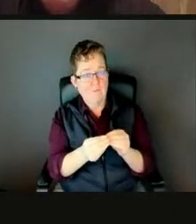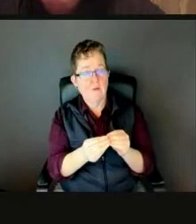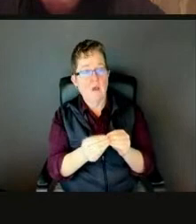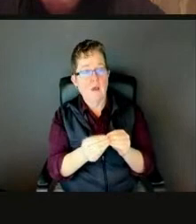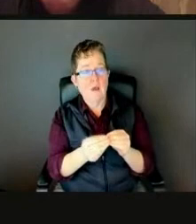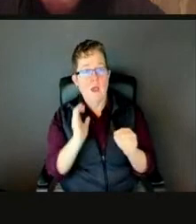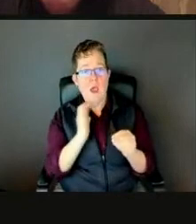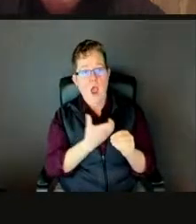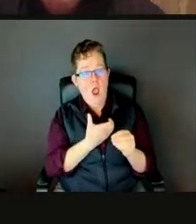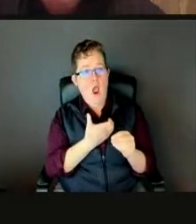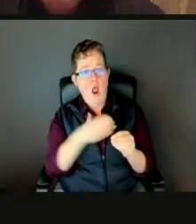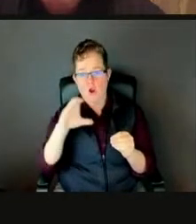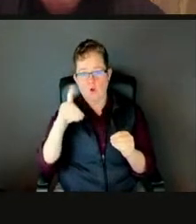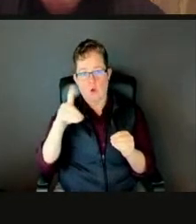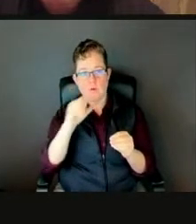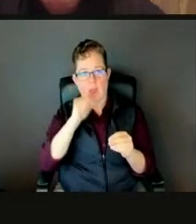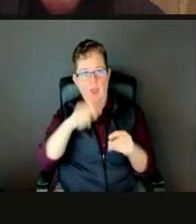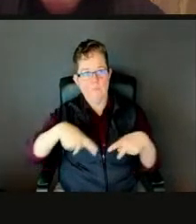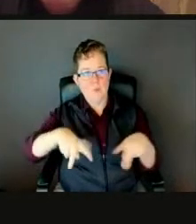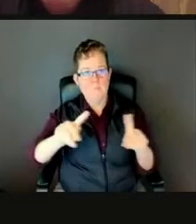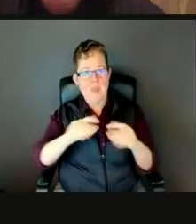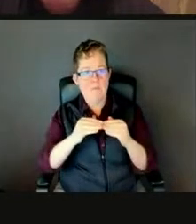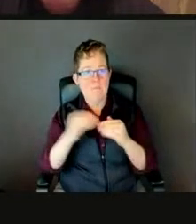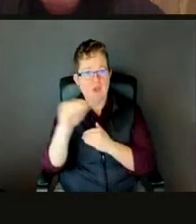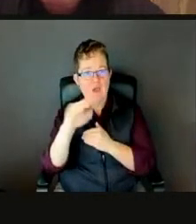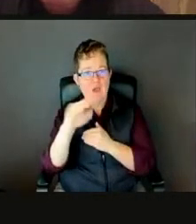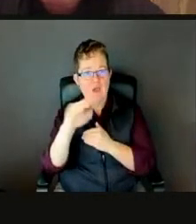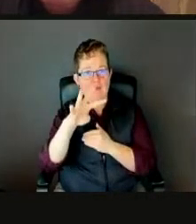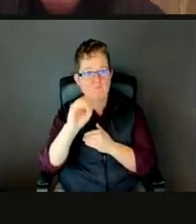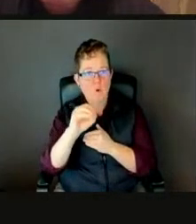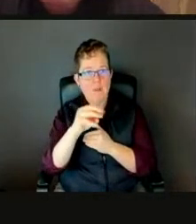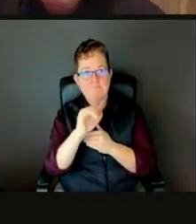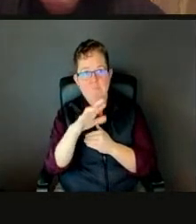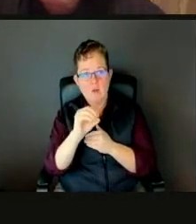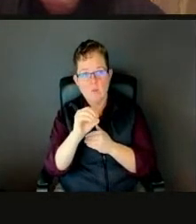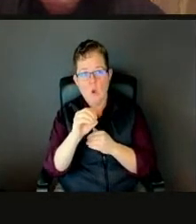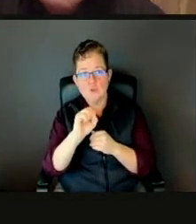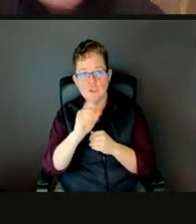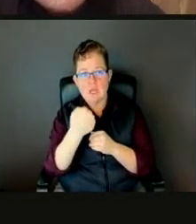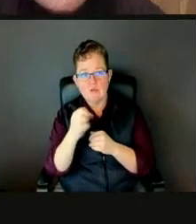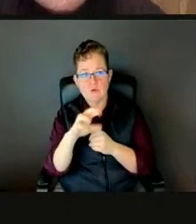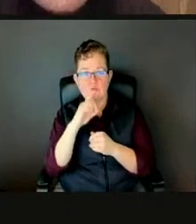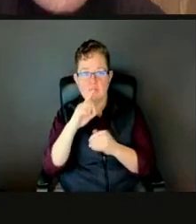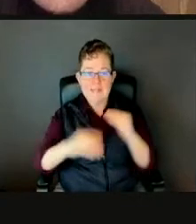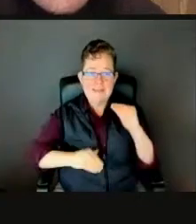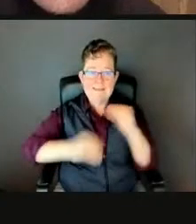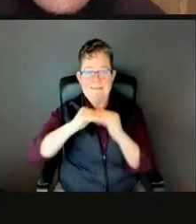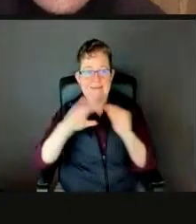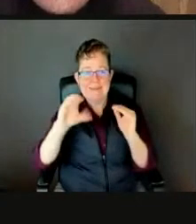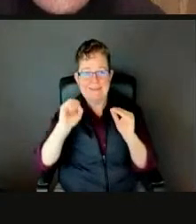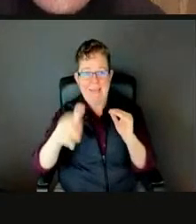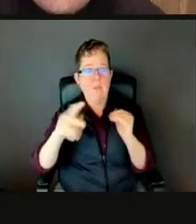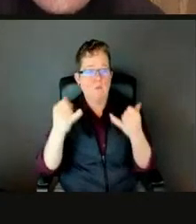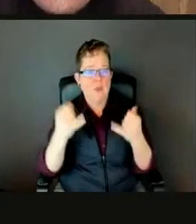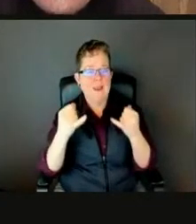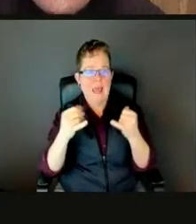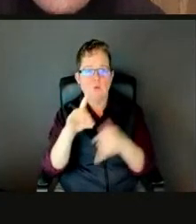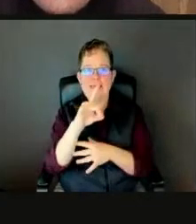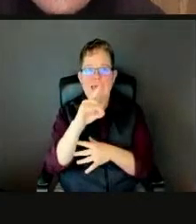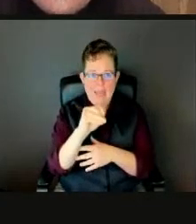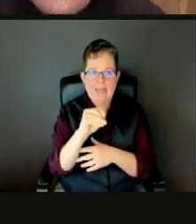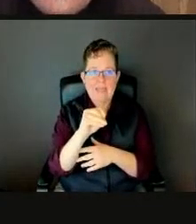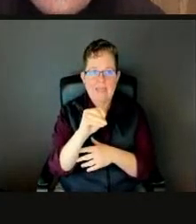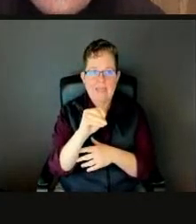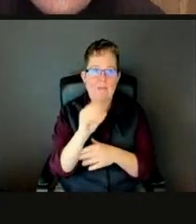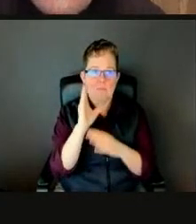is not permitting growing beyond 40 micro shelters. So the cap that we're working with right now is 80 while we all